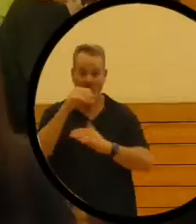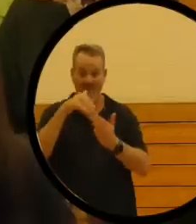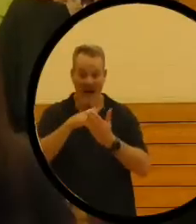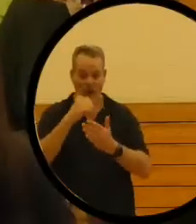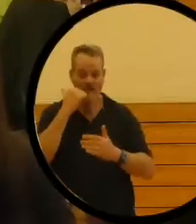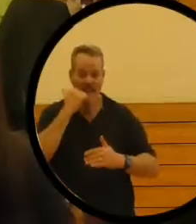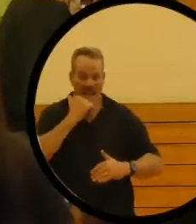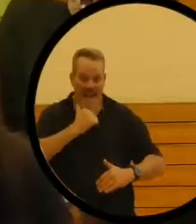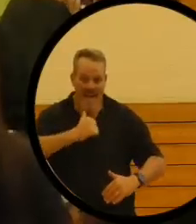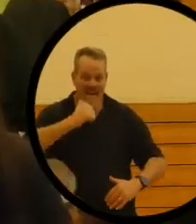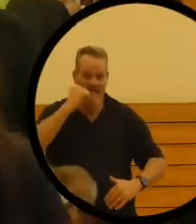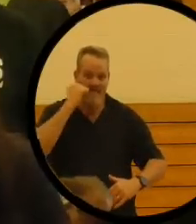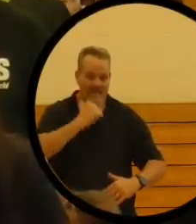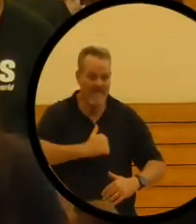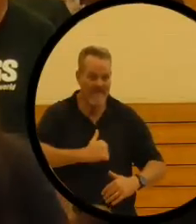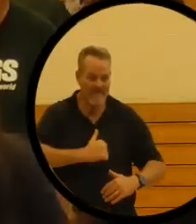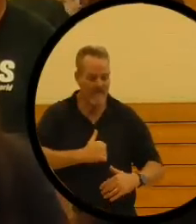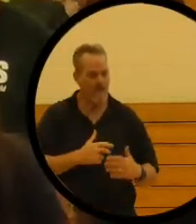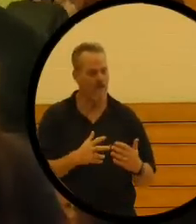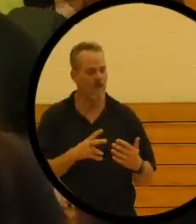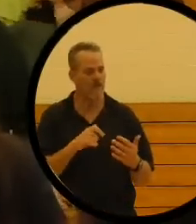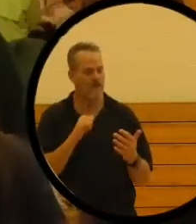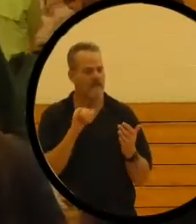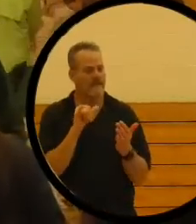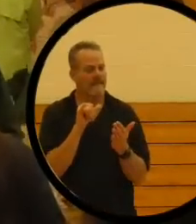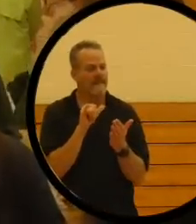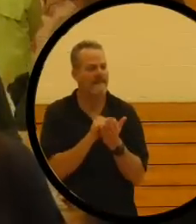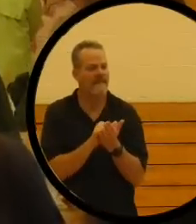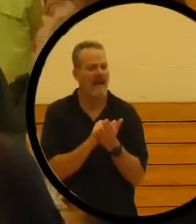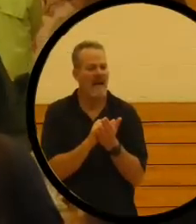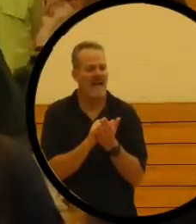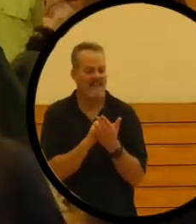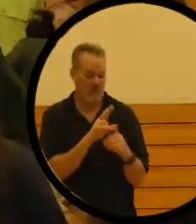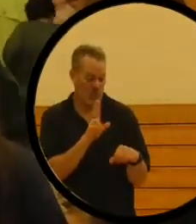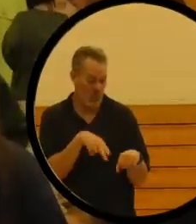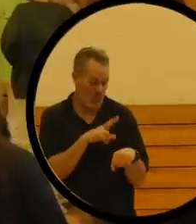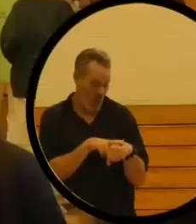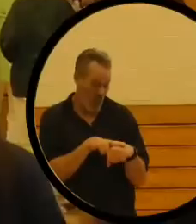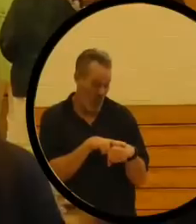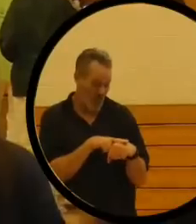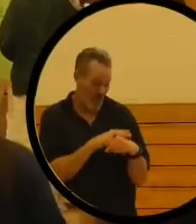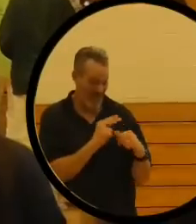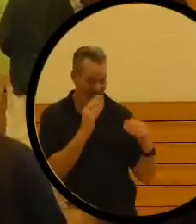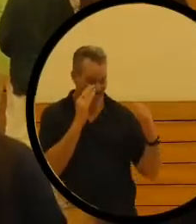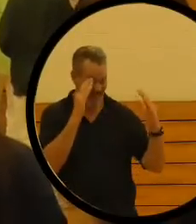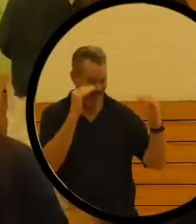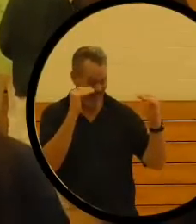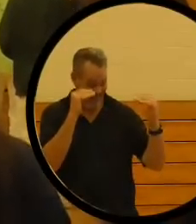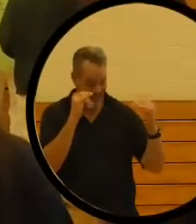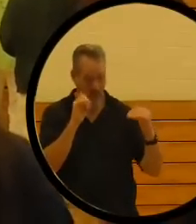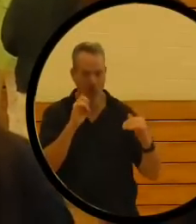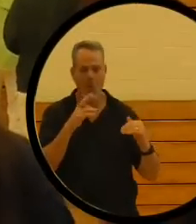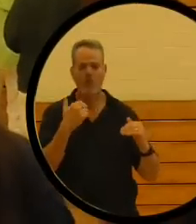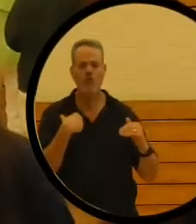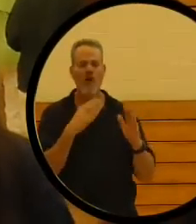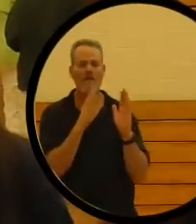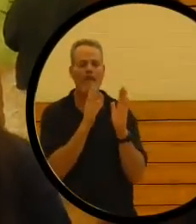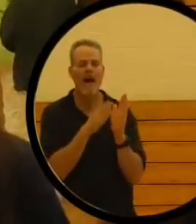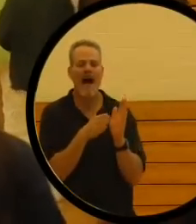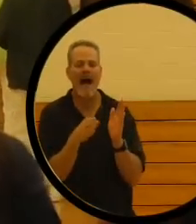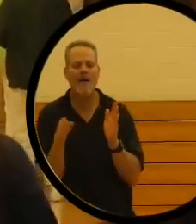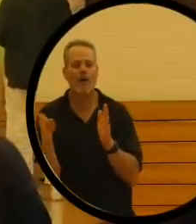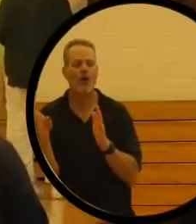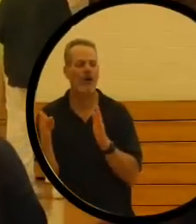day. Is that like the norm, or like the expectation, or like is there a pattern?